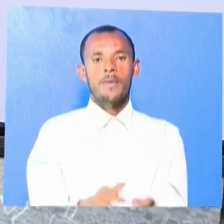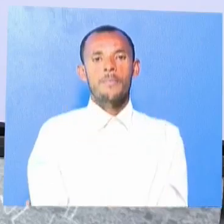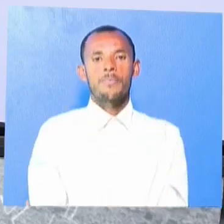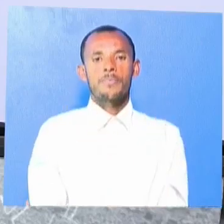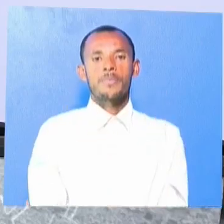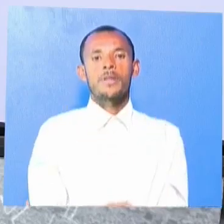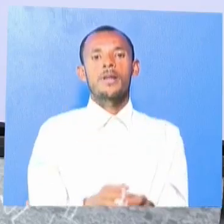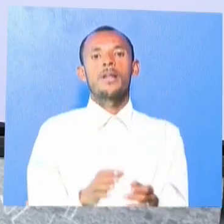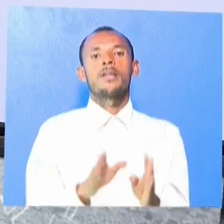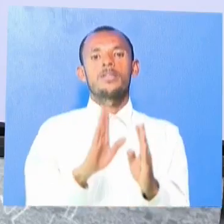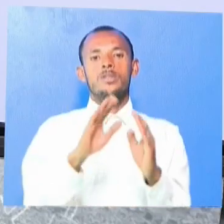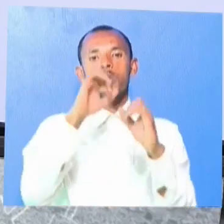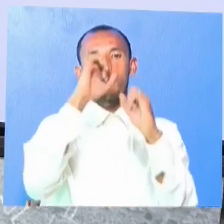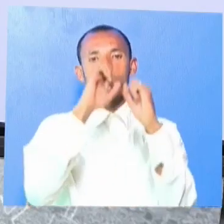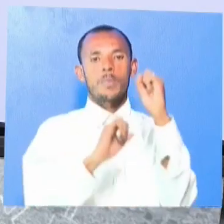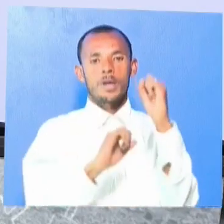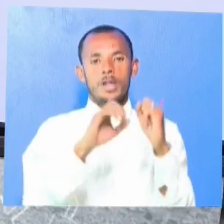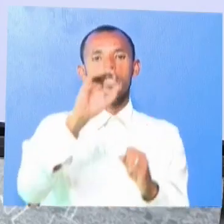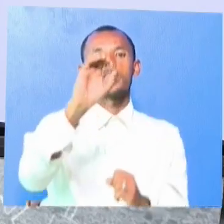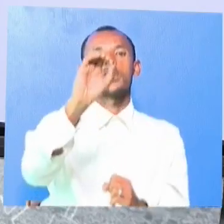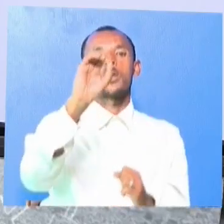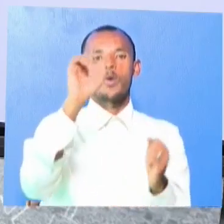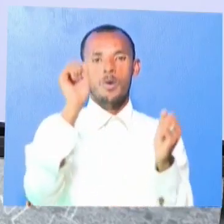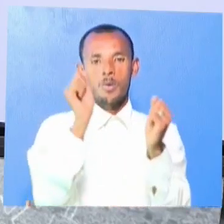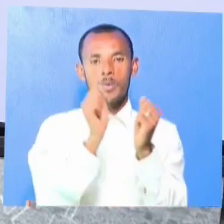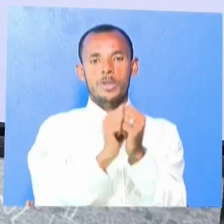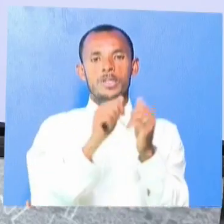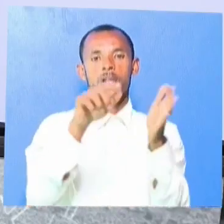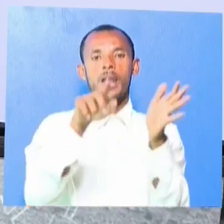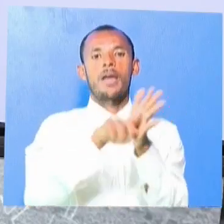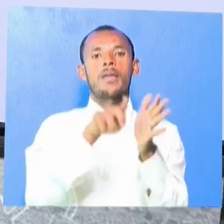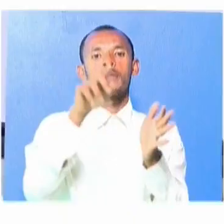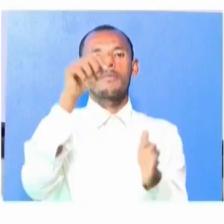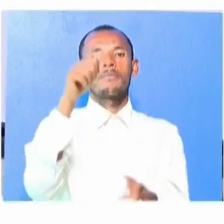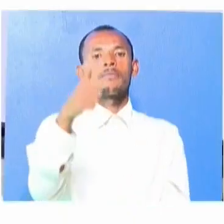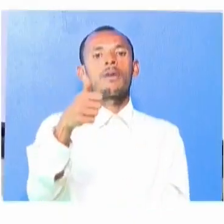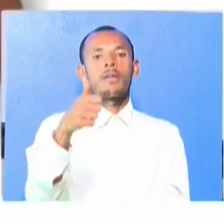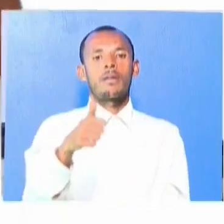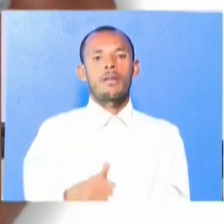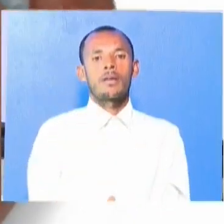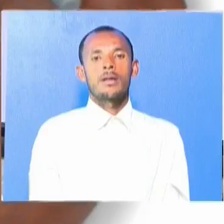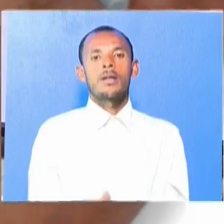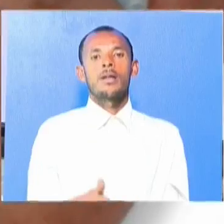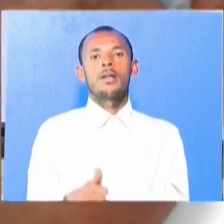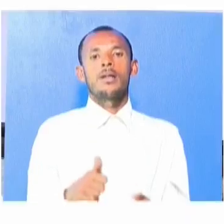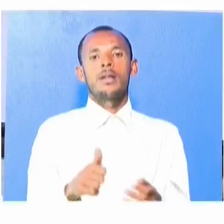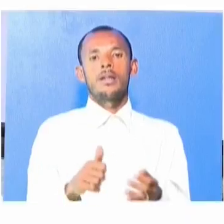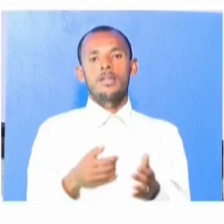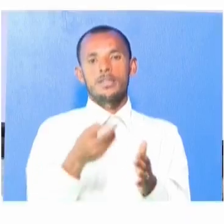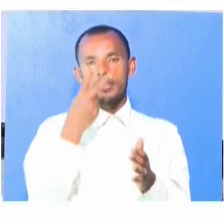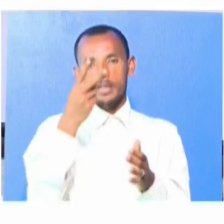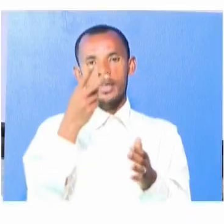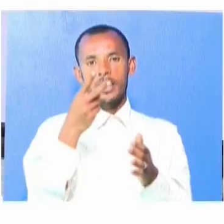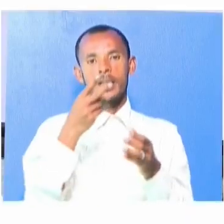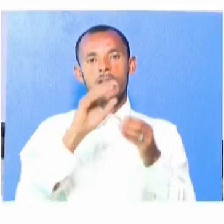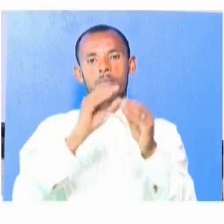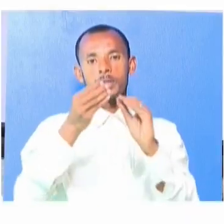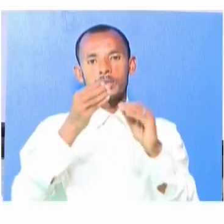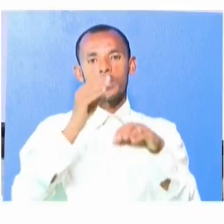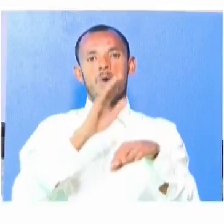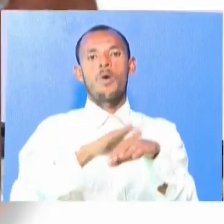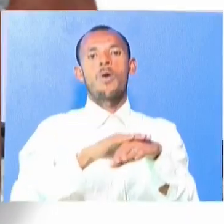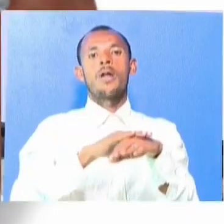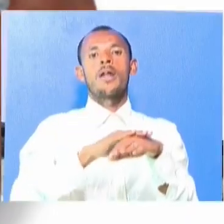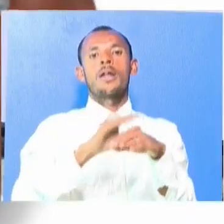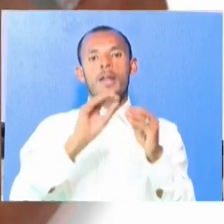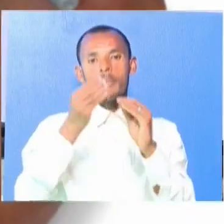Let's compare 0 with -10. Let's locate the numbers on number line. So you have